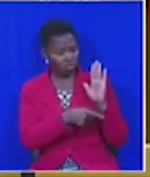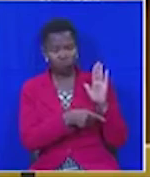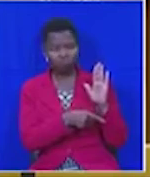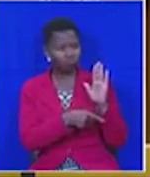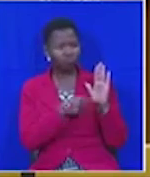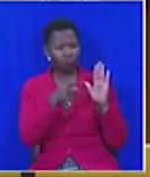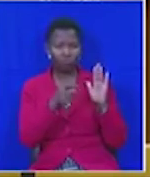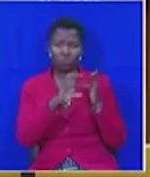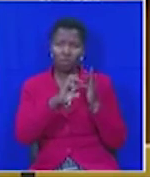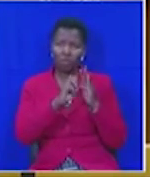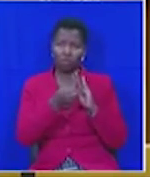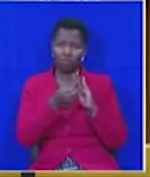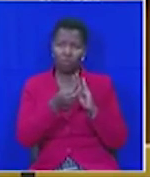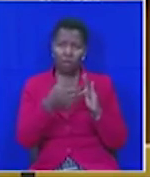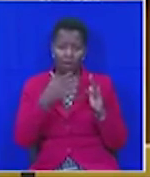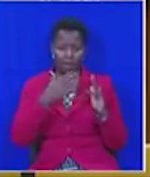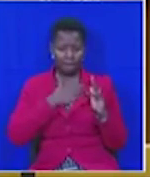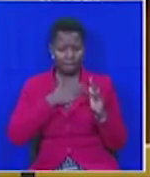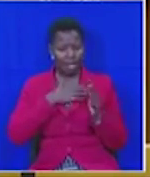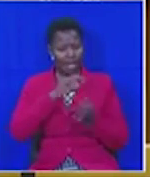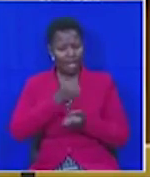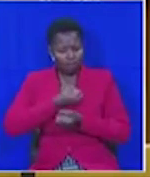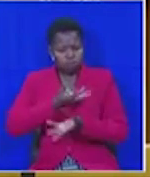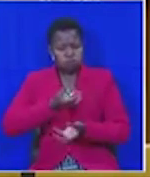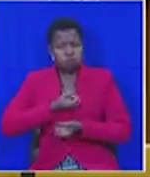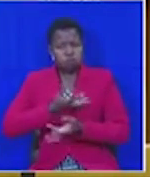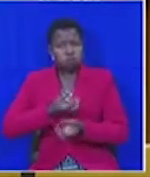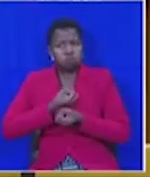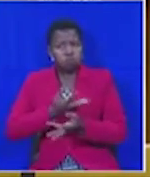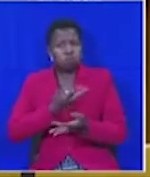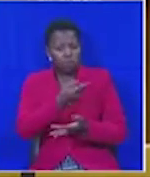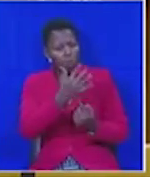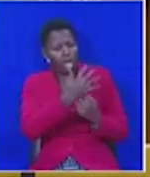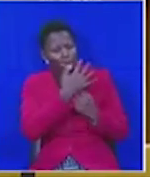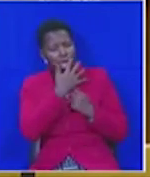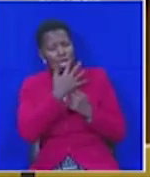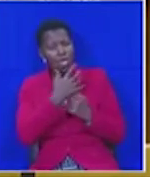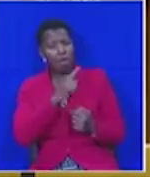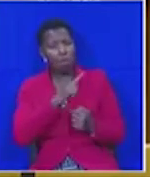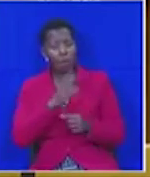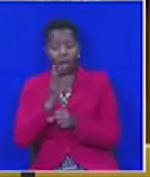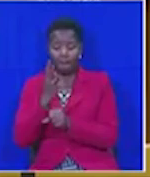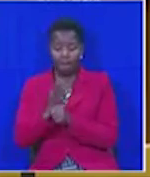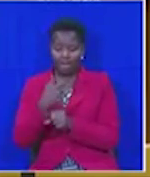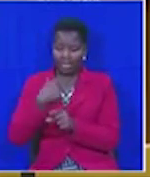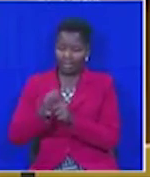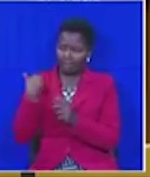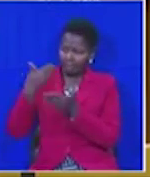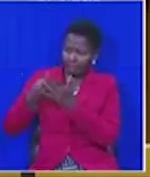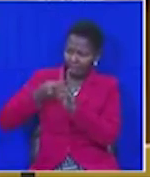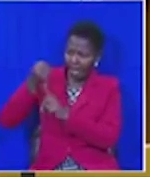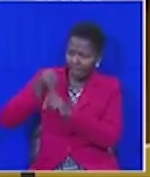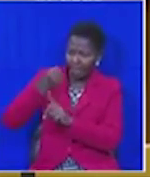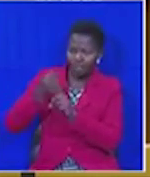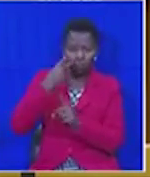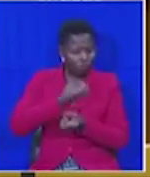frustrate my freedom of expression, which my parents, myself, and everybody have fought for. You